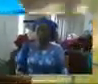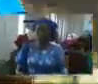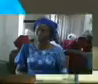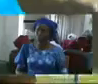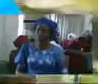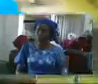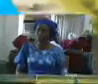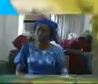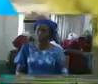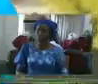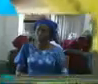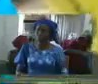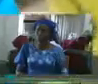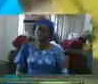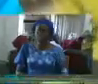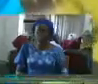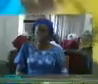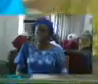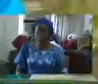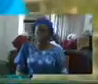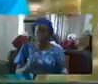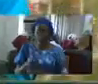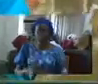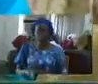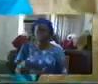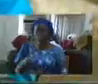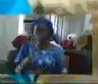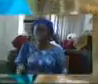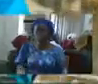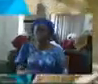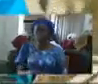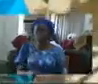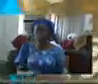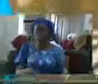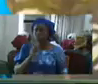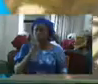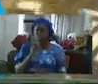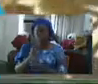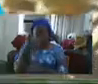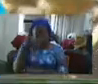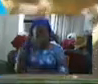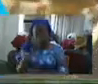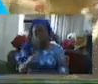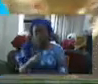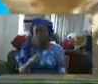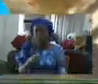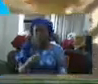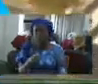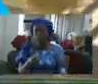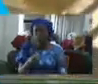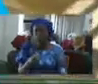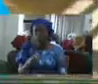And what I'm about to say is not for public consumption. It's just for you. So